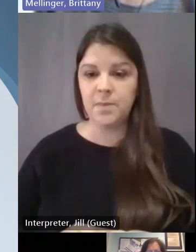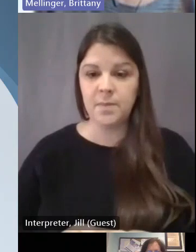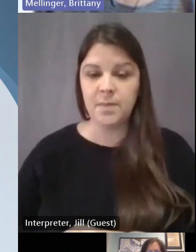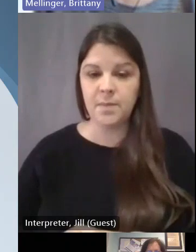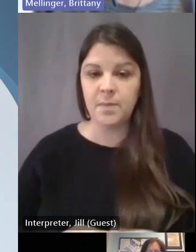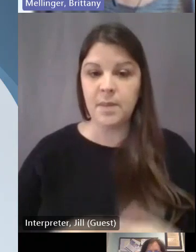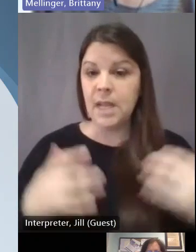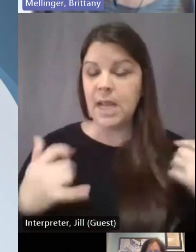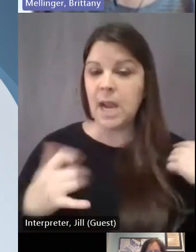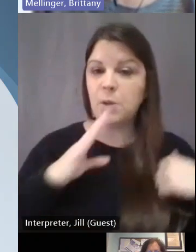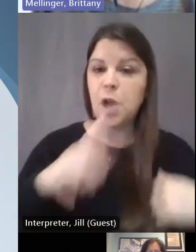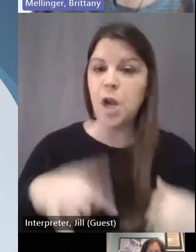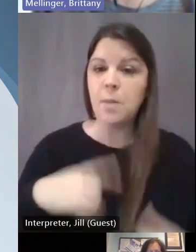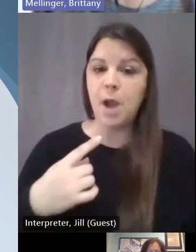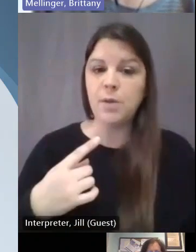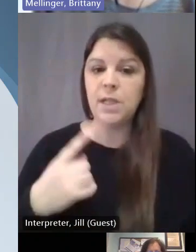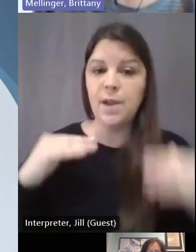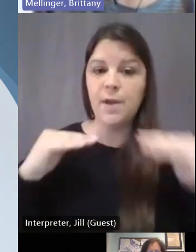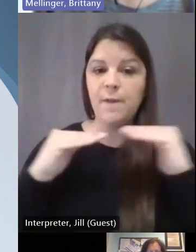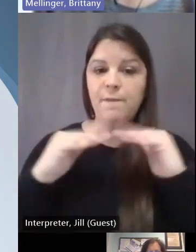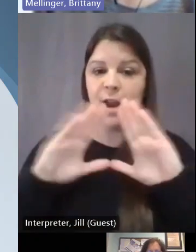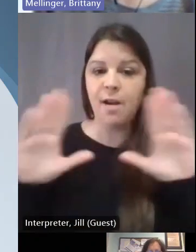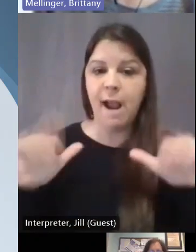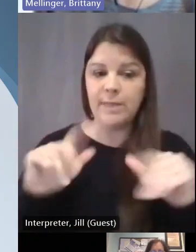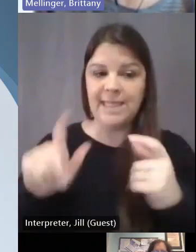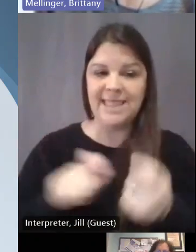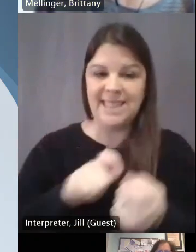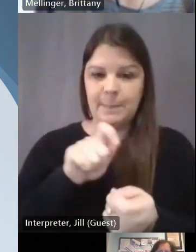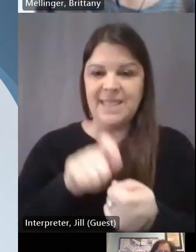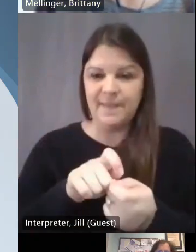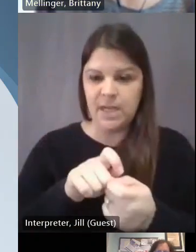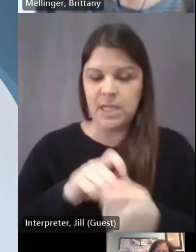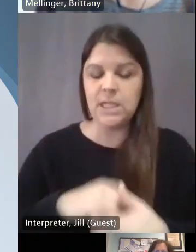But now we're going to move on to talk about fair housing specifically.